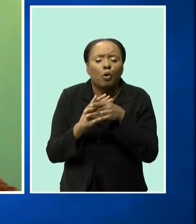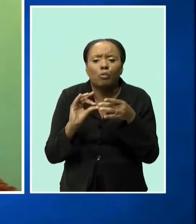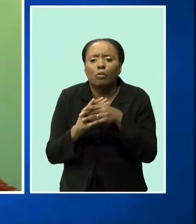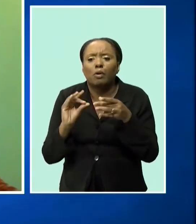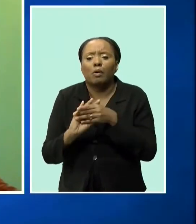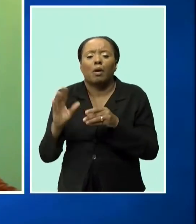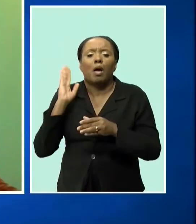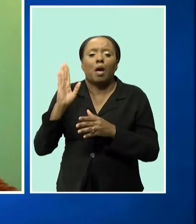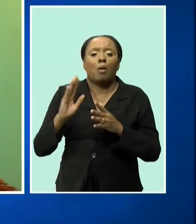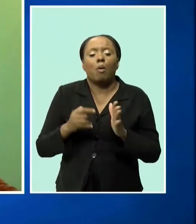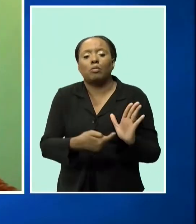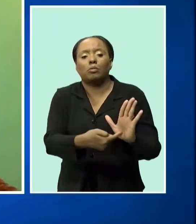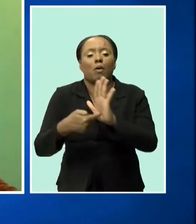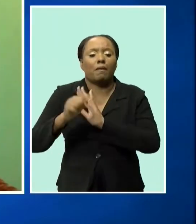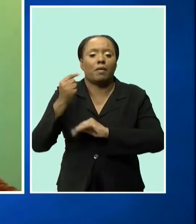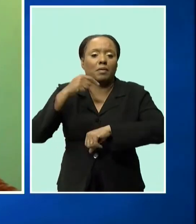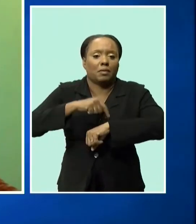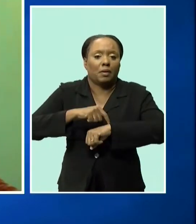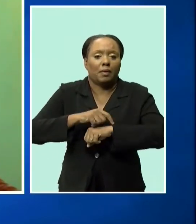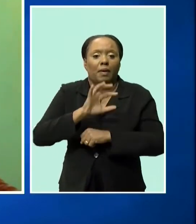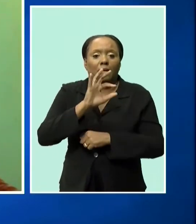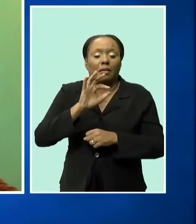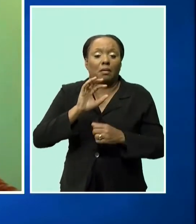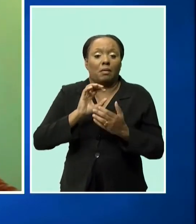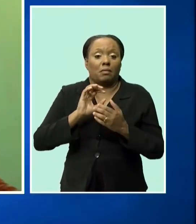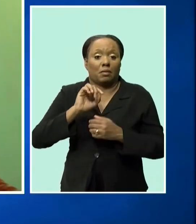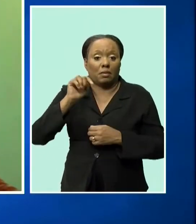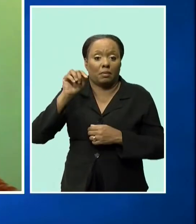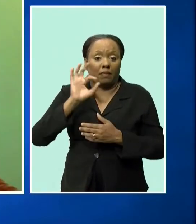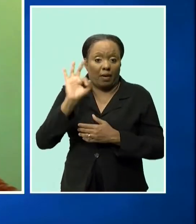in Barbados on Friday of this week.